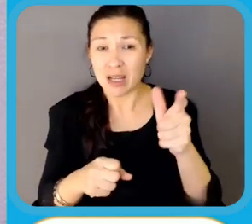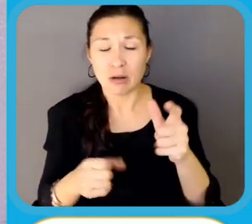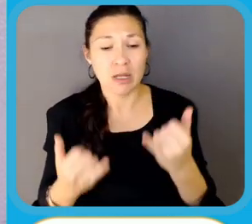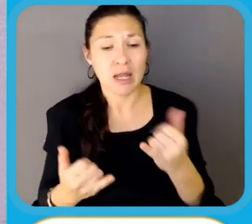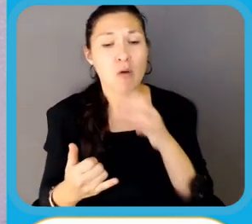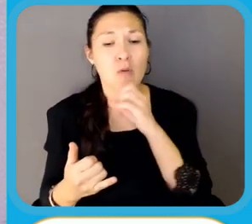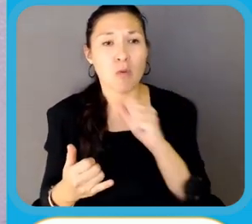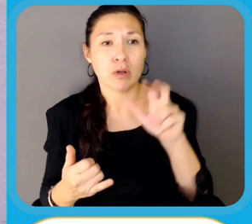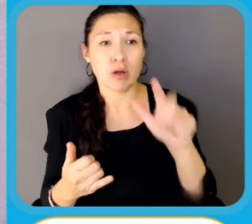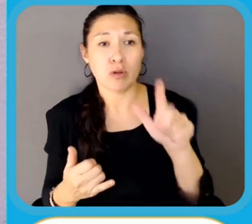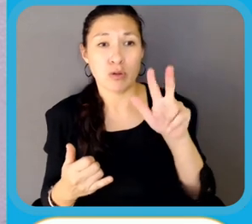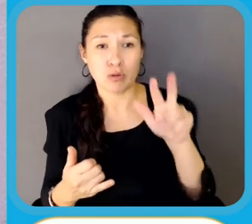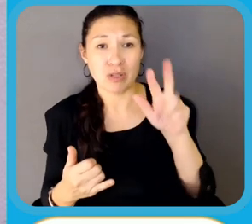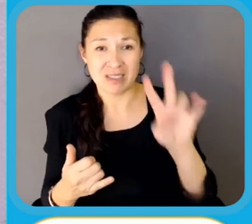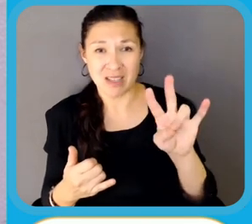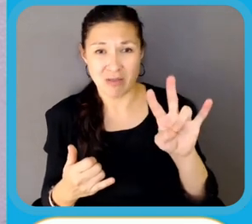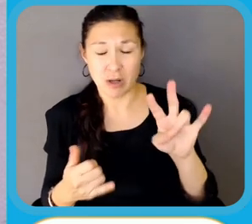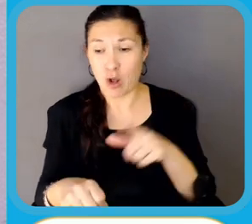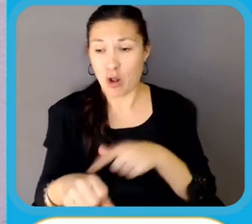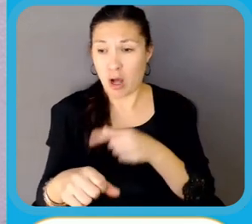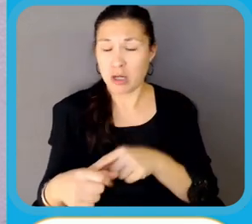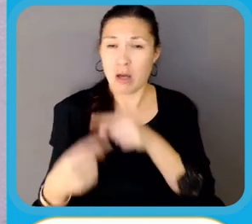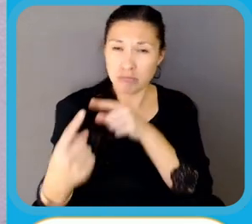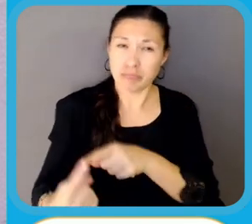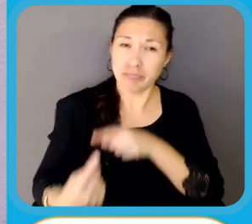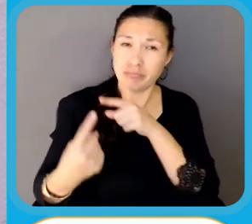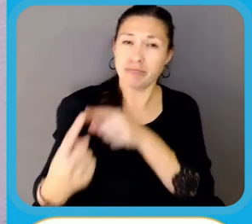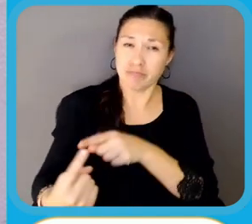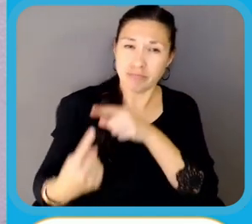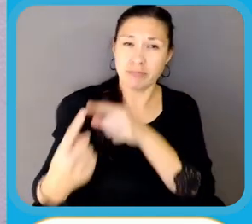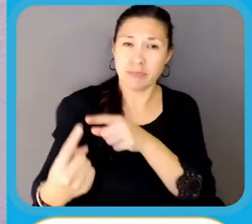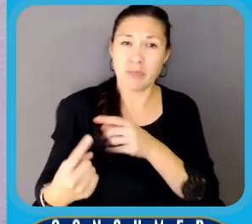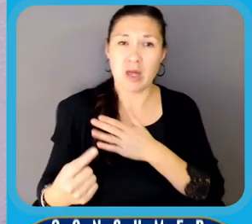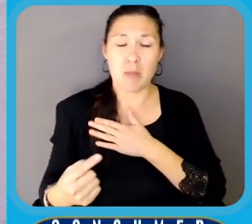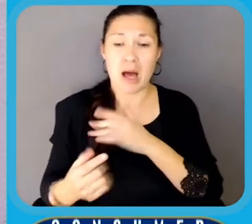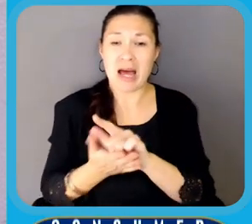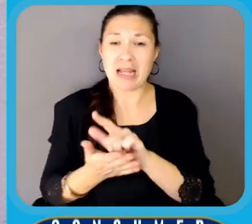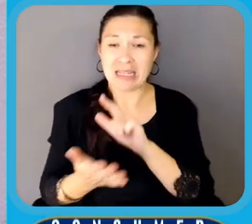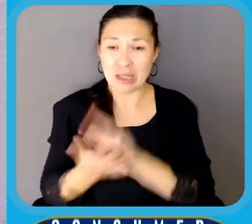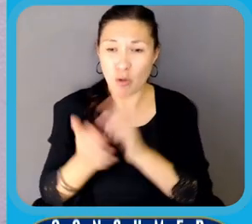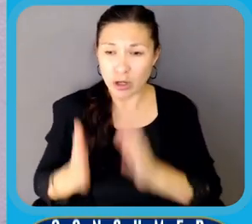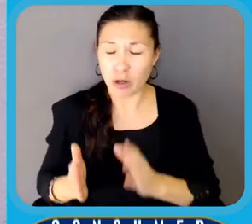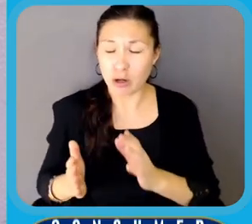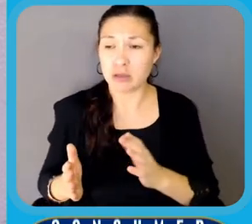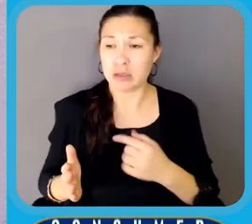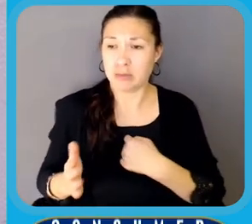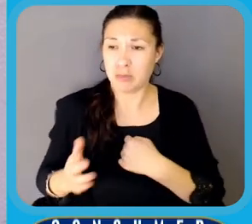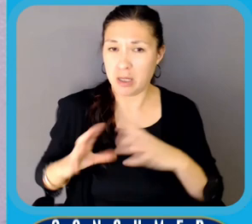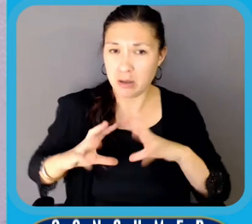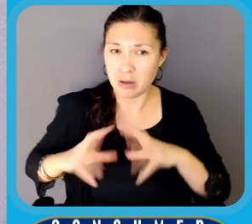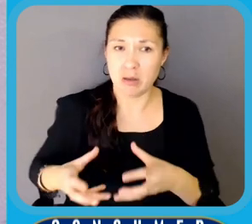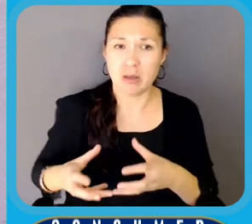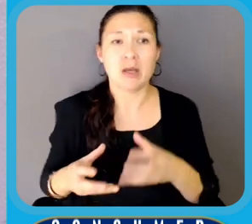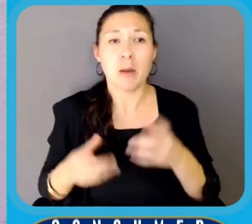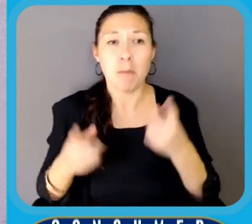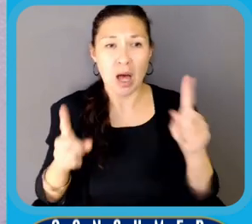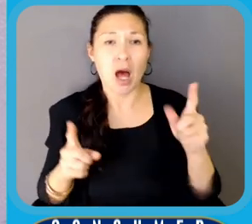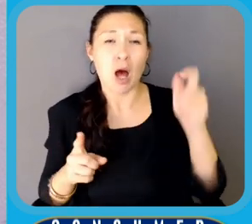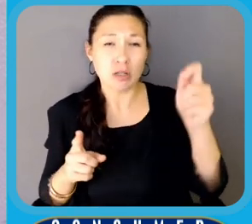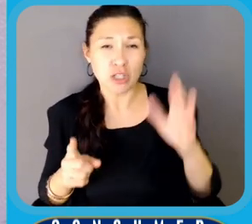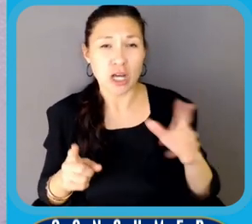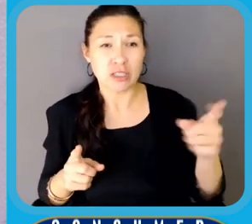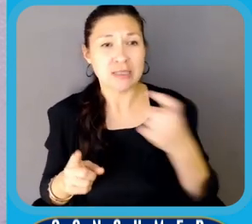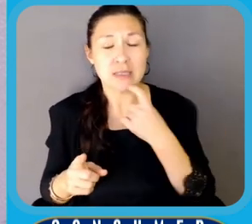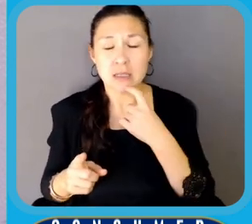long struggle for justice by my legal team and I, the words that I yearned to hear were said by Judge Paul Bacigalupo, "Mr.